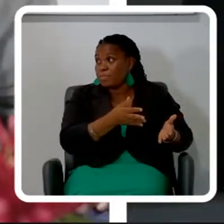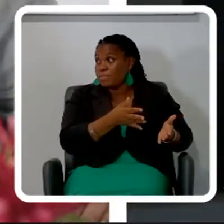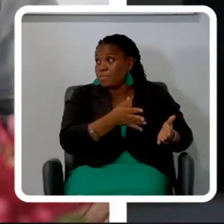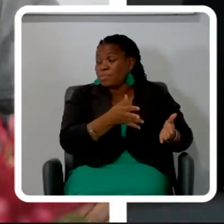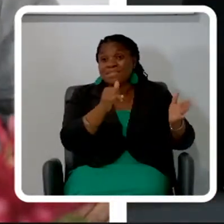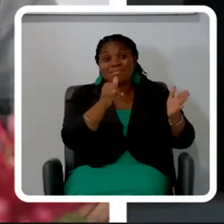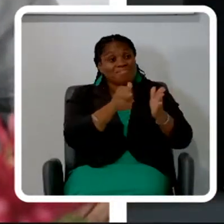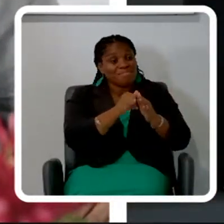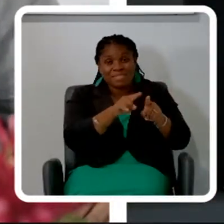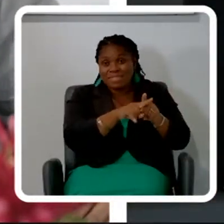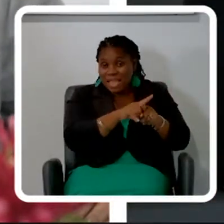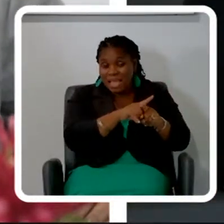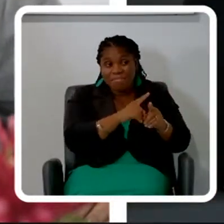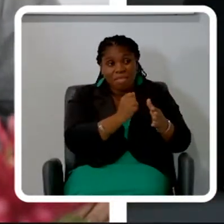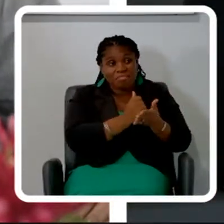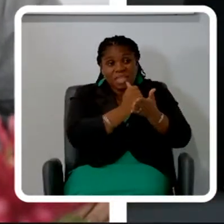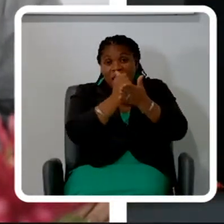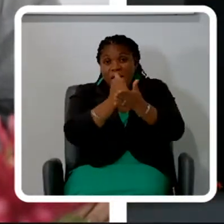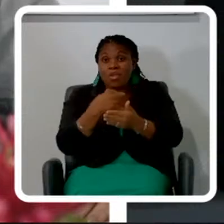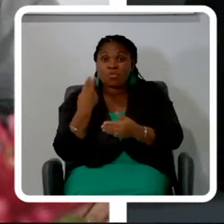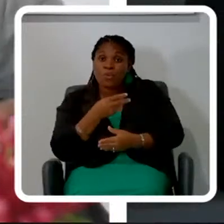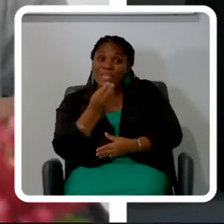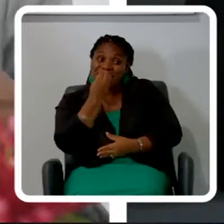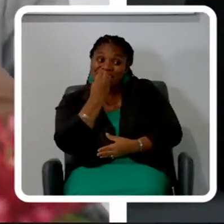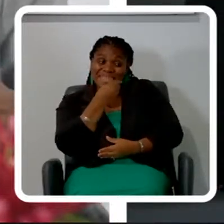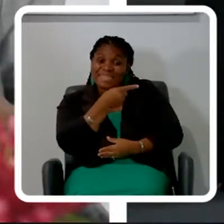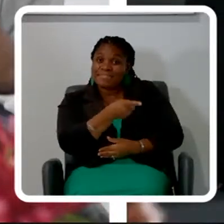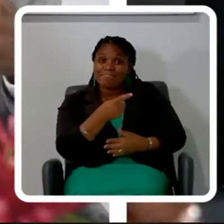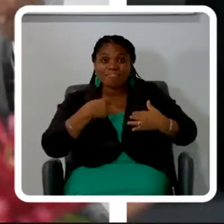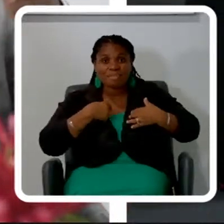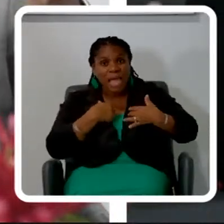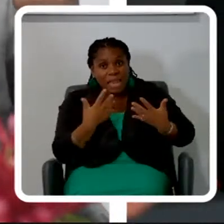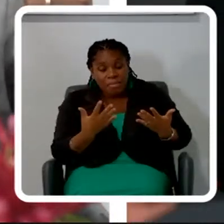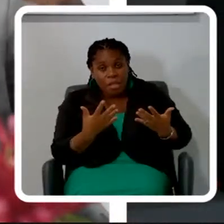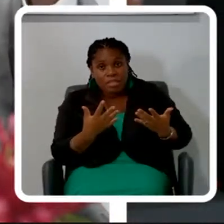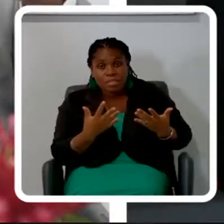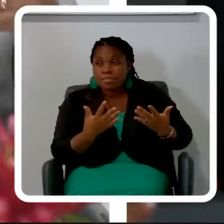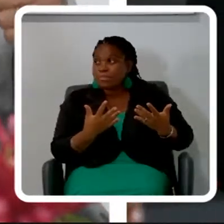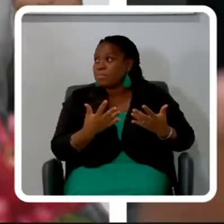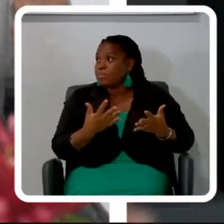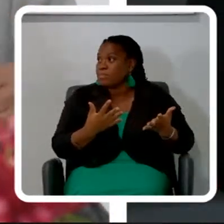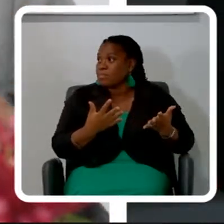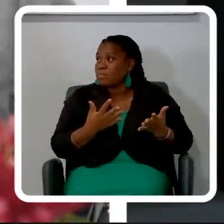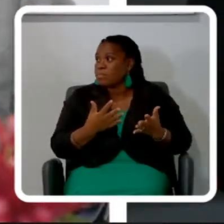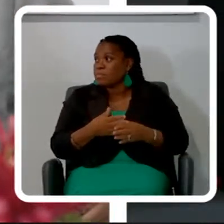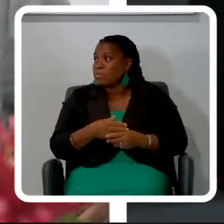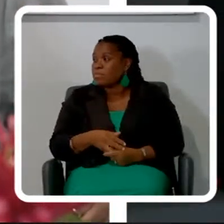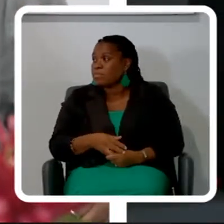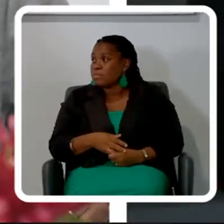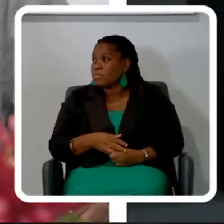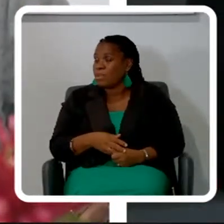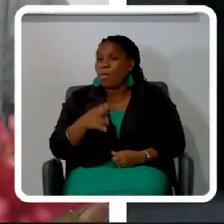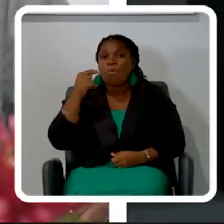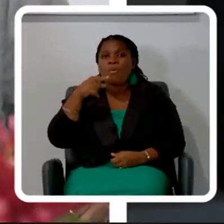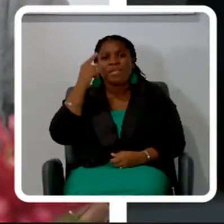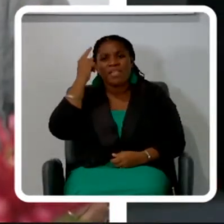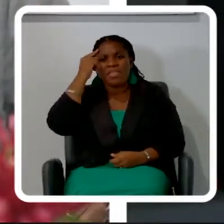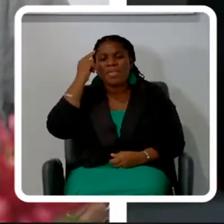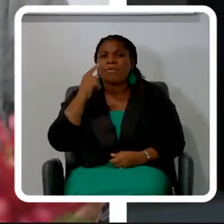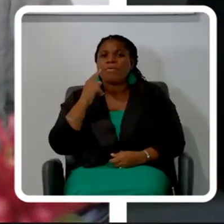the antimicrobial resistance. And therefore, the concept of One Health. Why do you think we are building the hospital where we are building